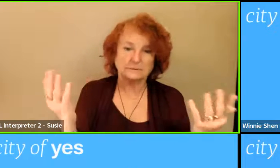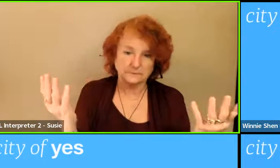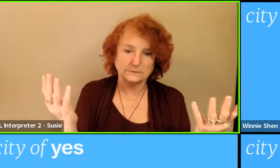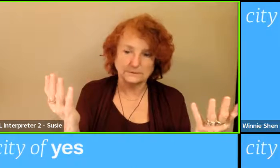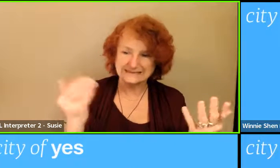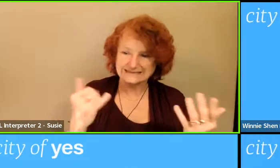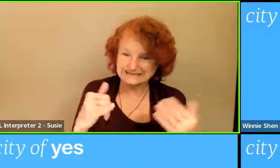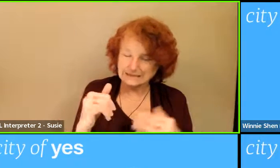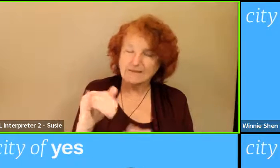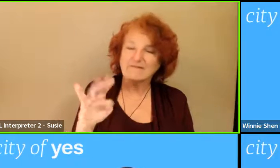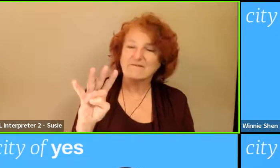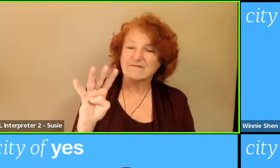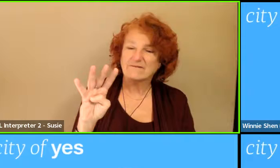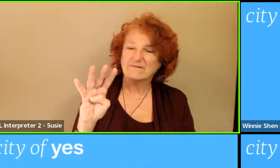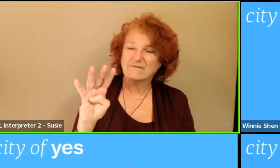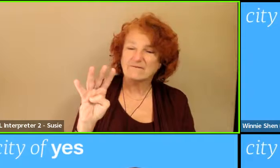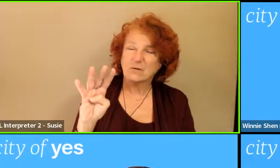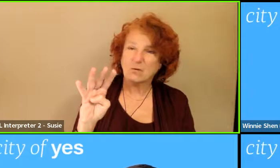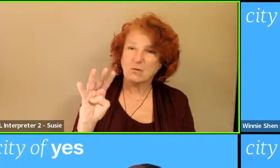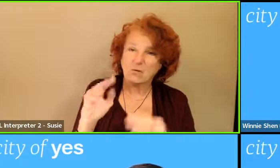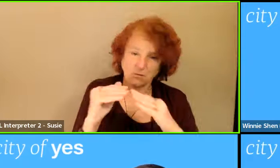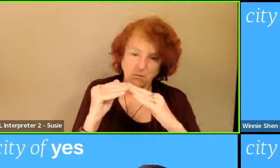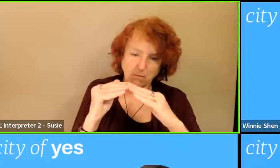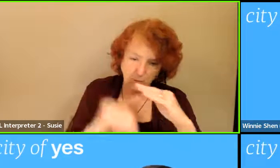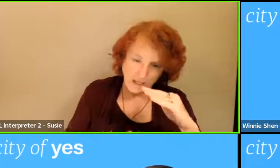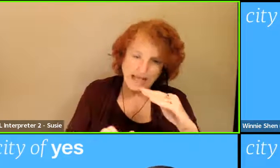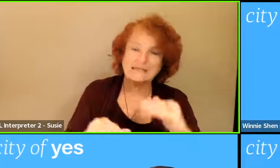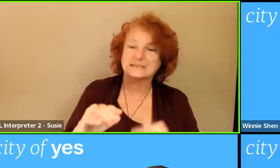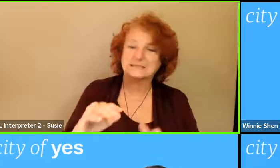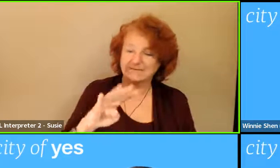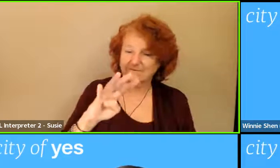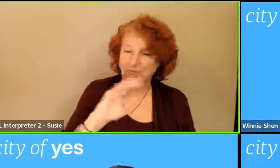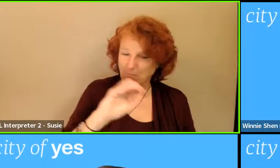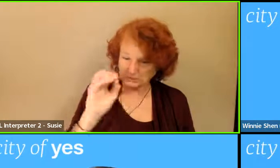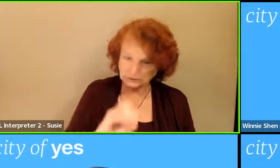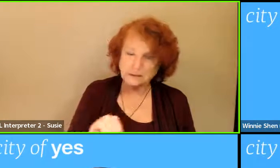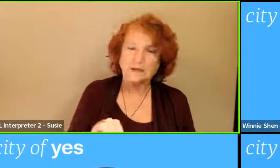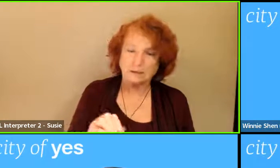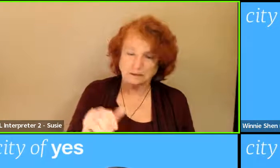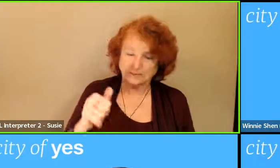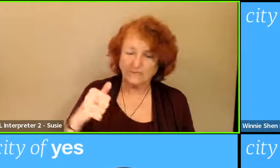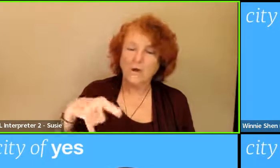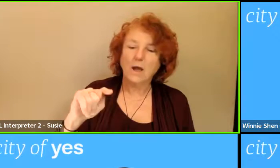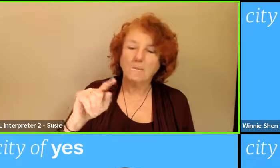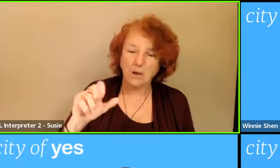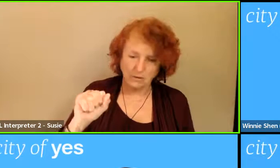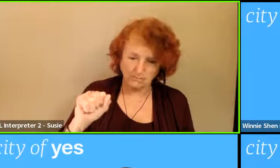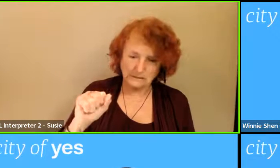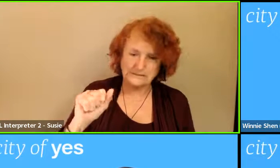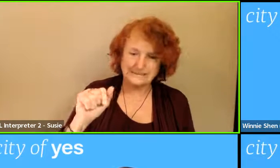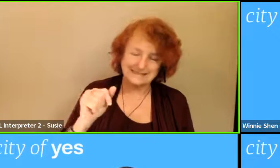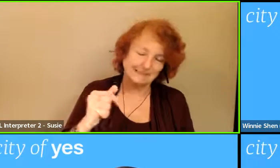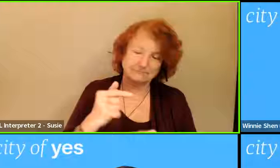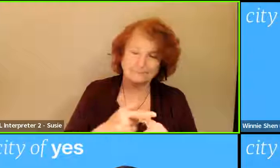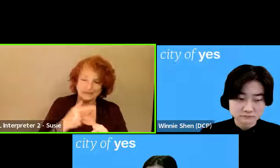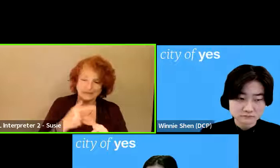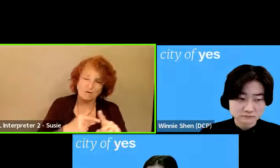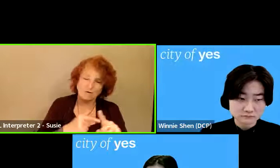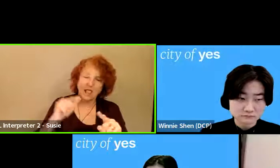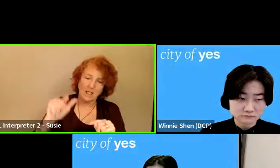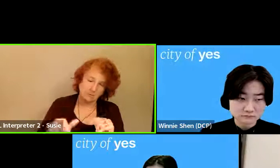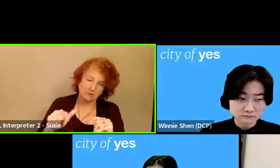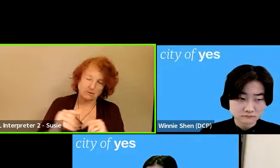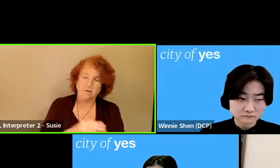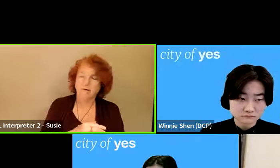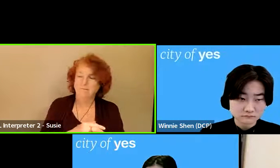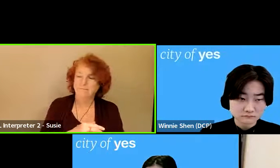about 4% or even less for apartments that are, lower in rent. And when